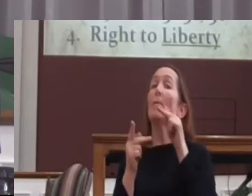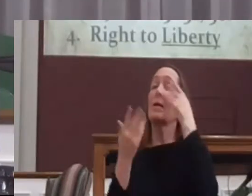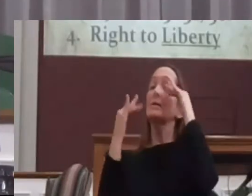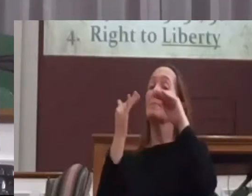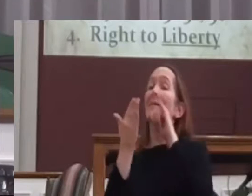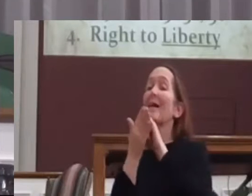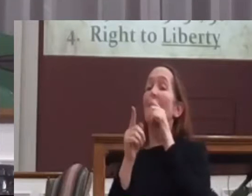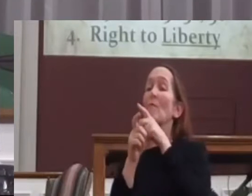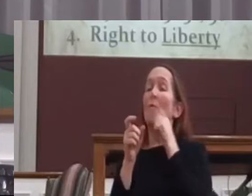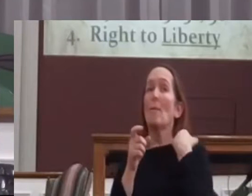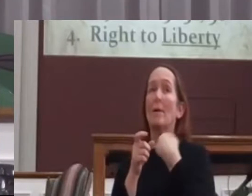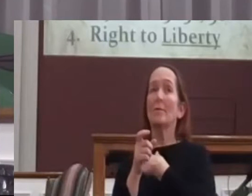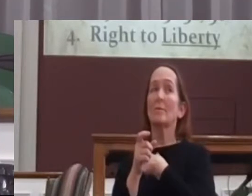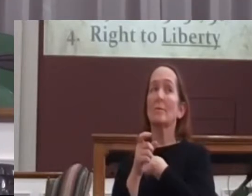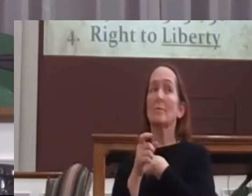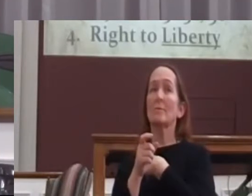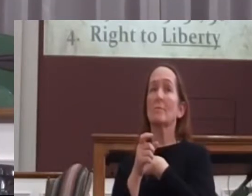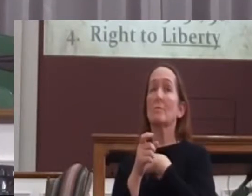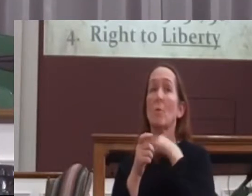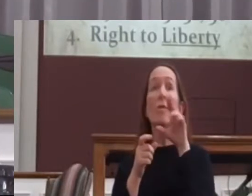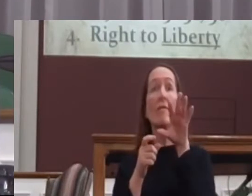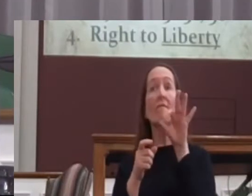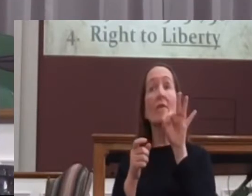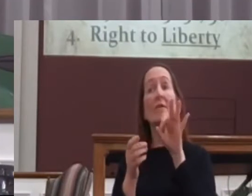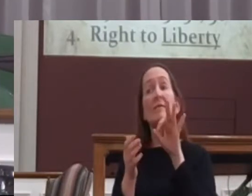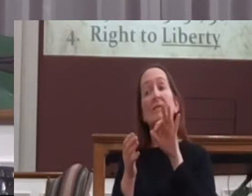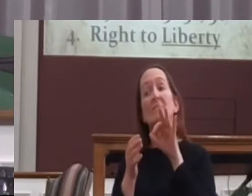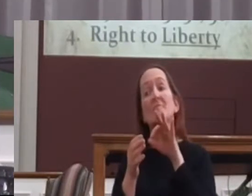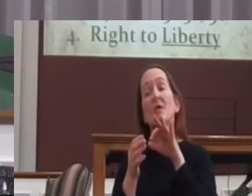that of us. Are they finding it?